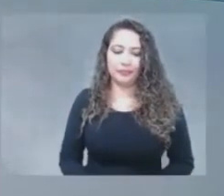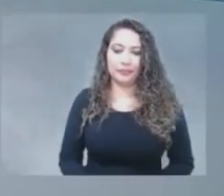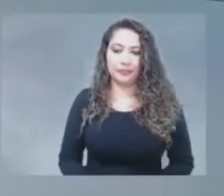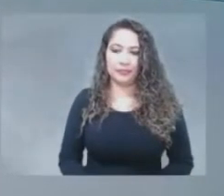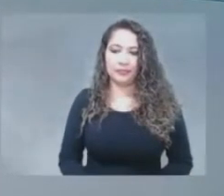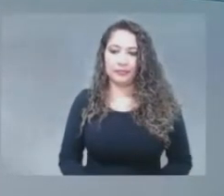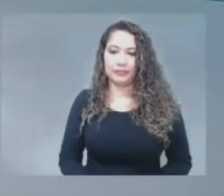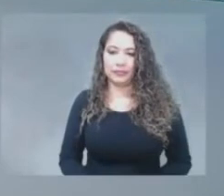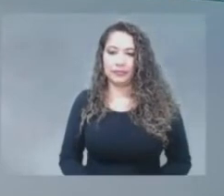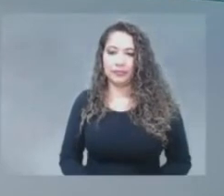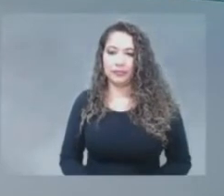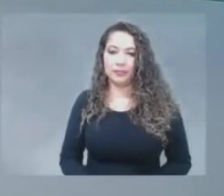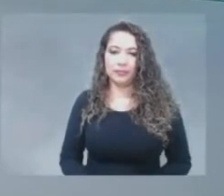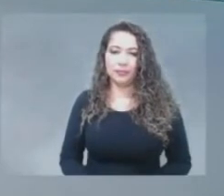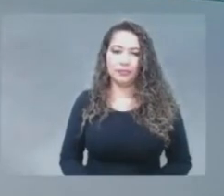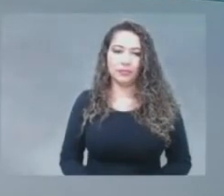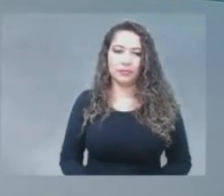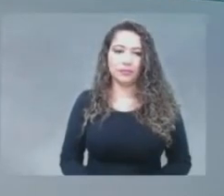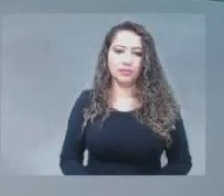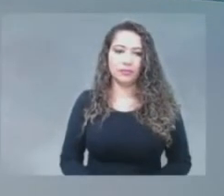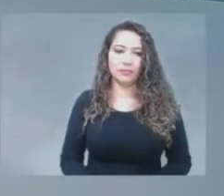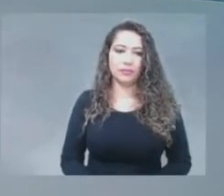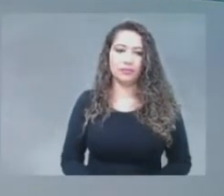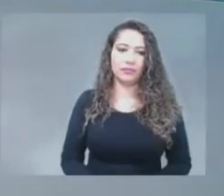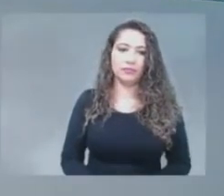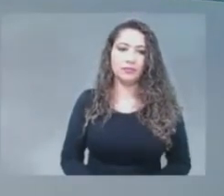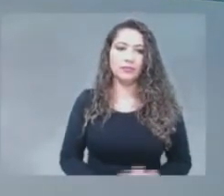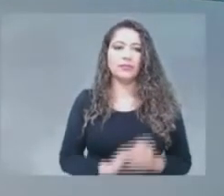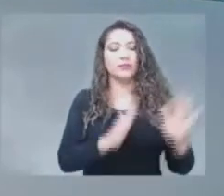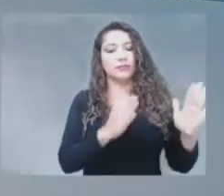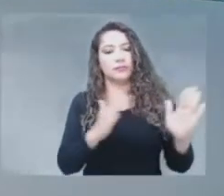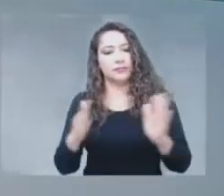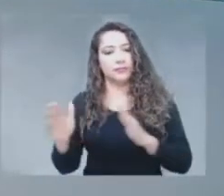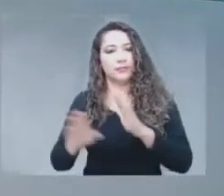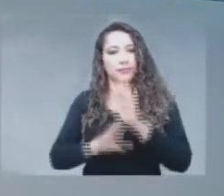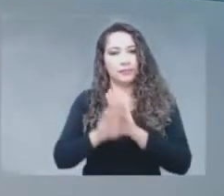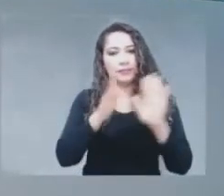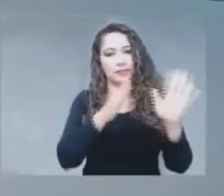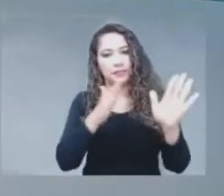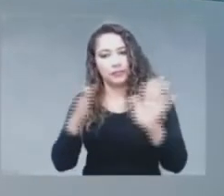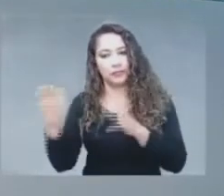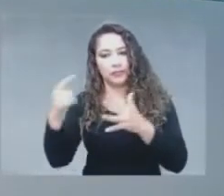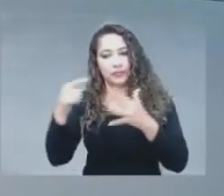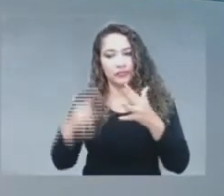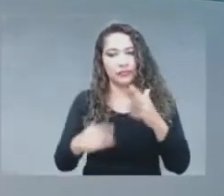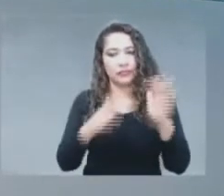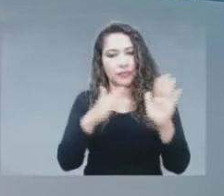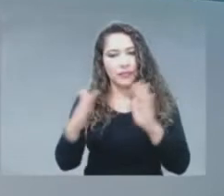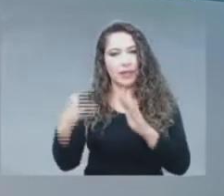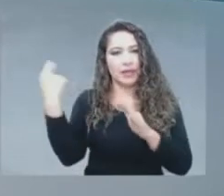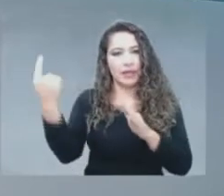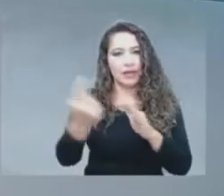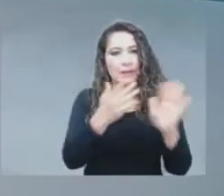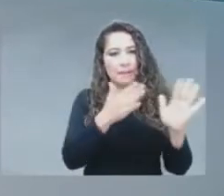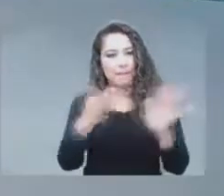to materialize policy, and then we have there, and this